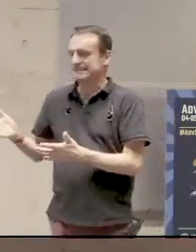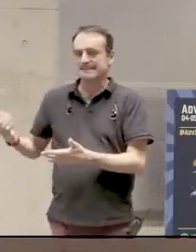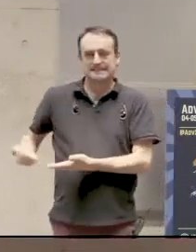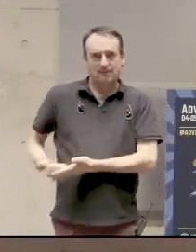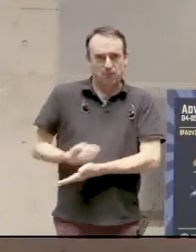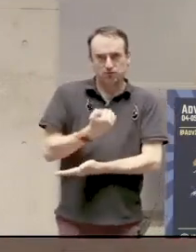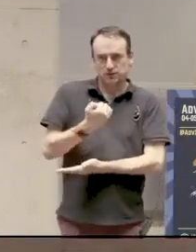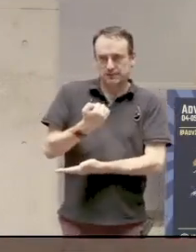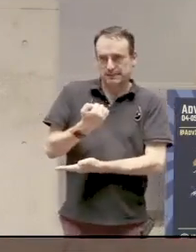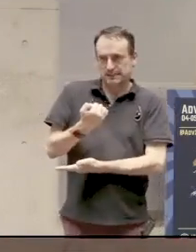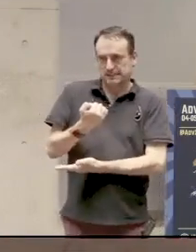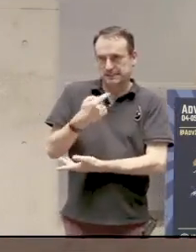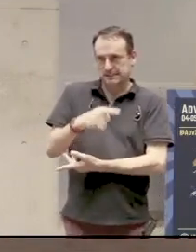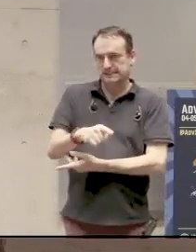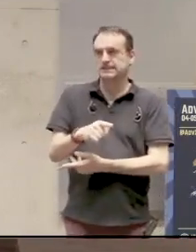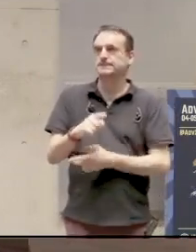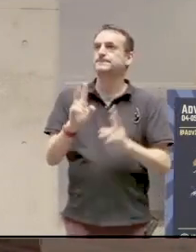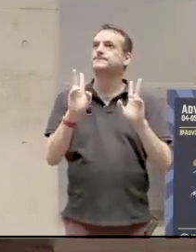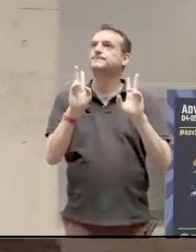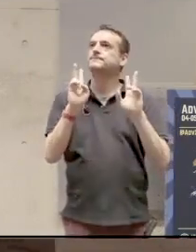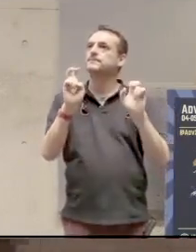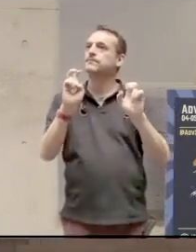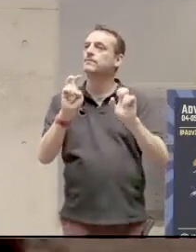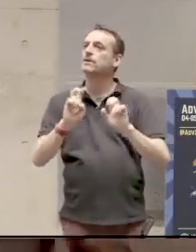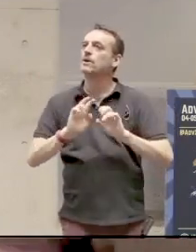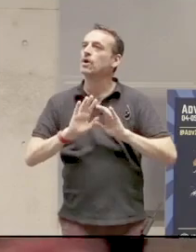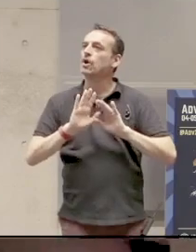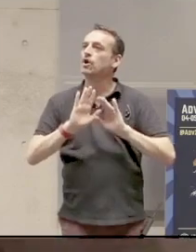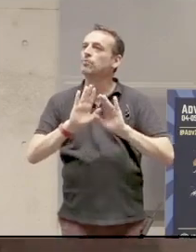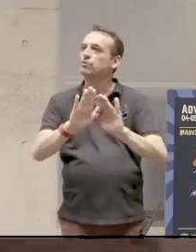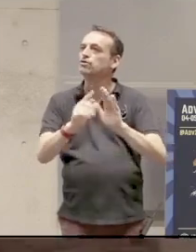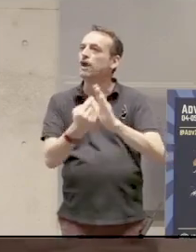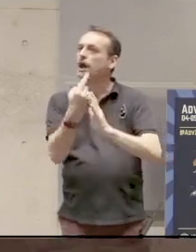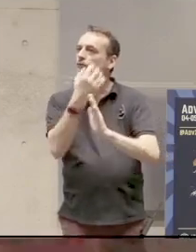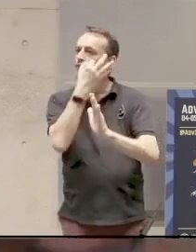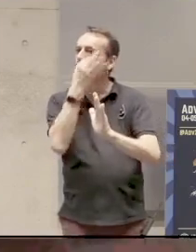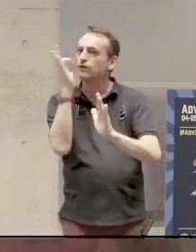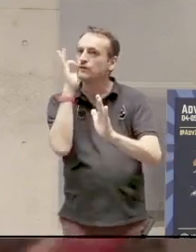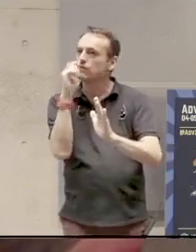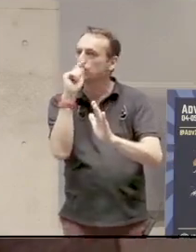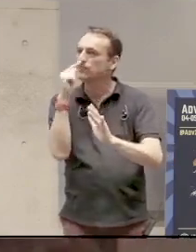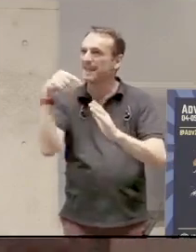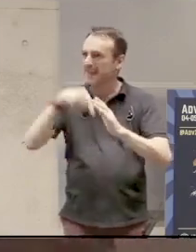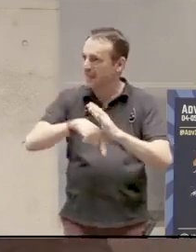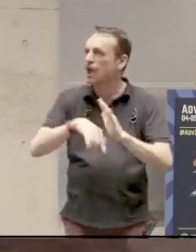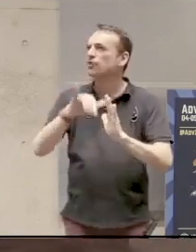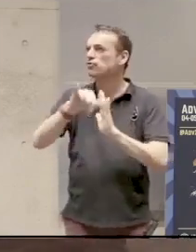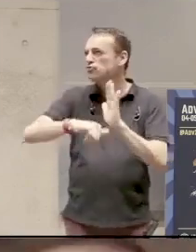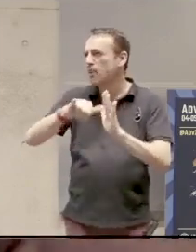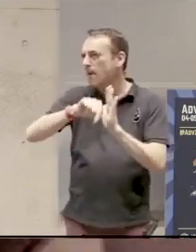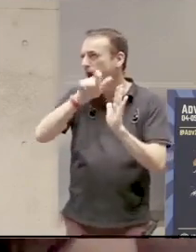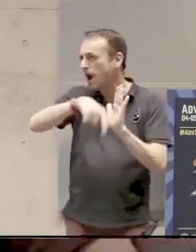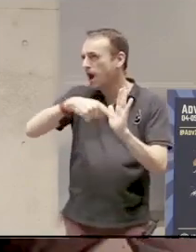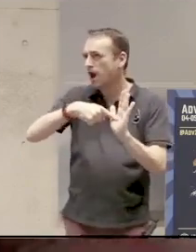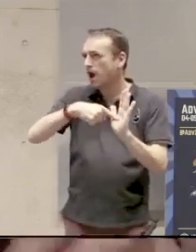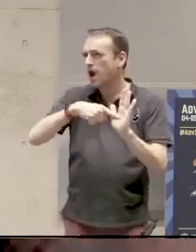unfortunately, Pushing Up Roses, the YouTuber, is not able to be with us as we hoped, but,